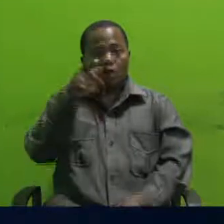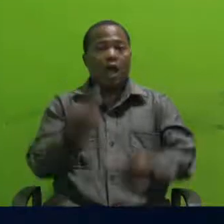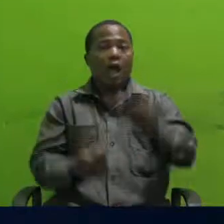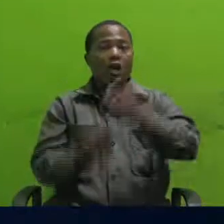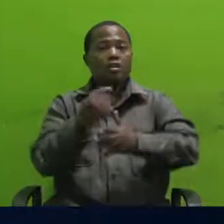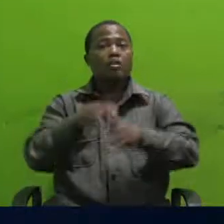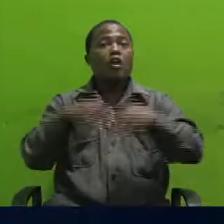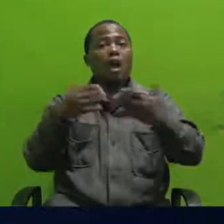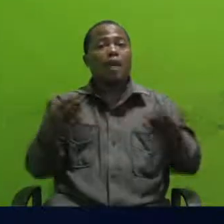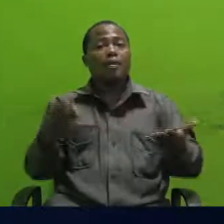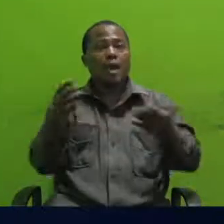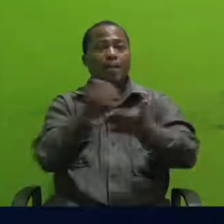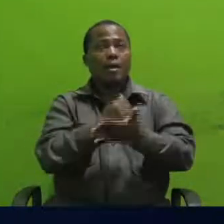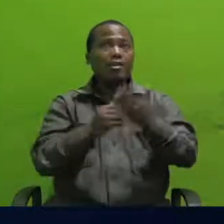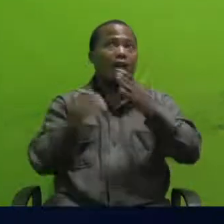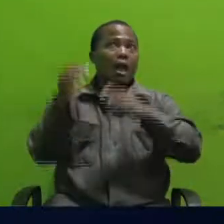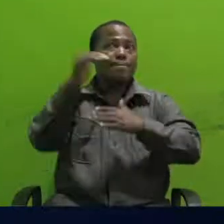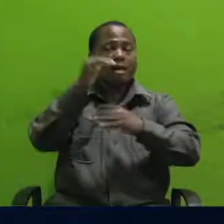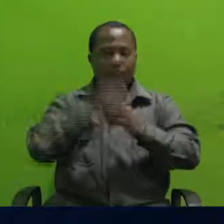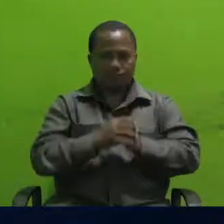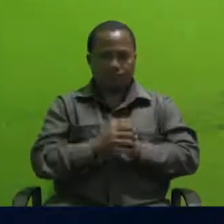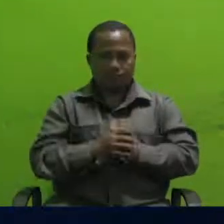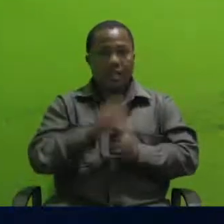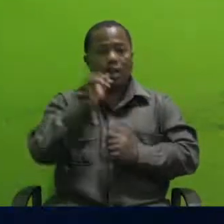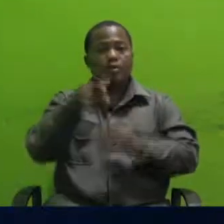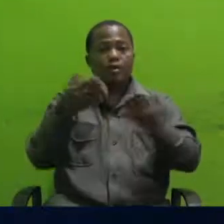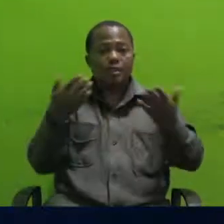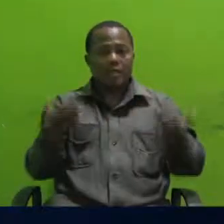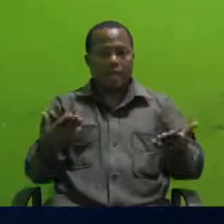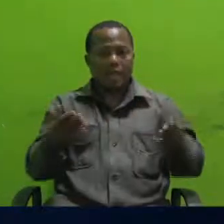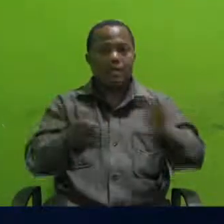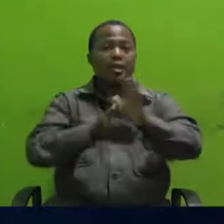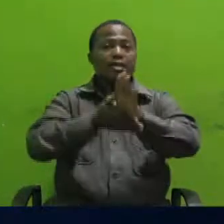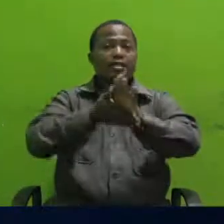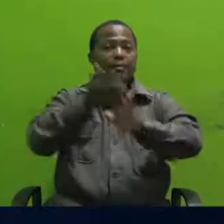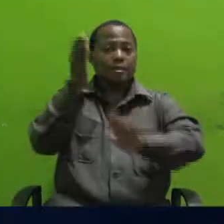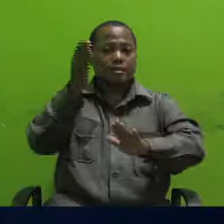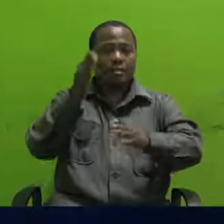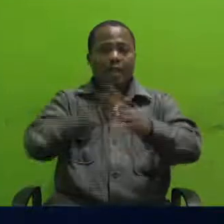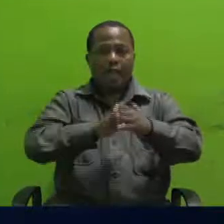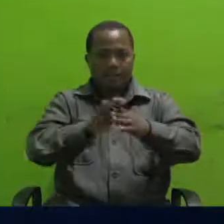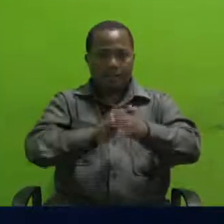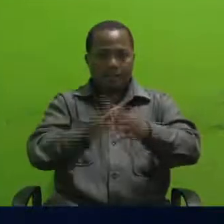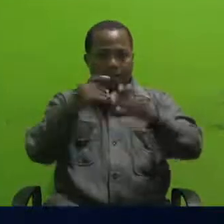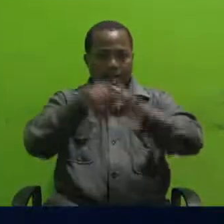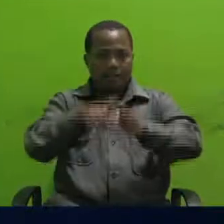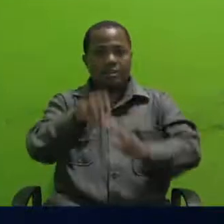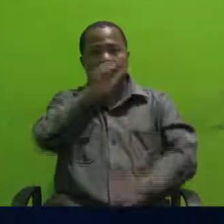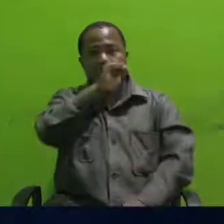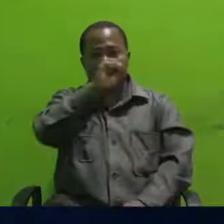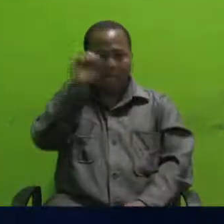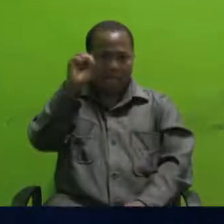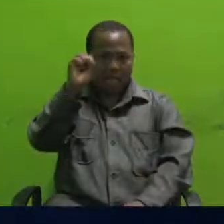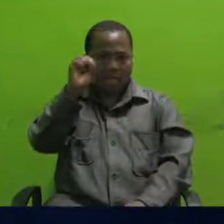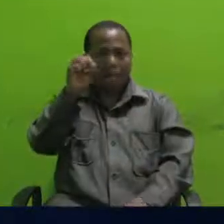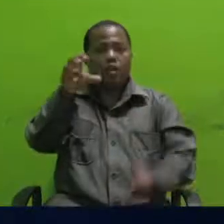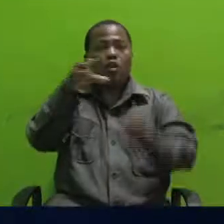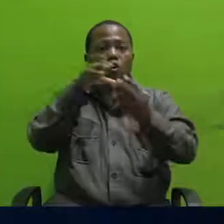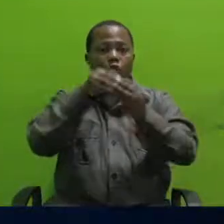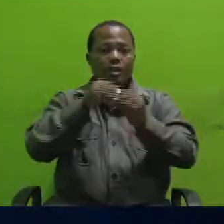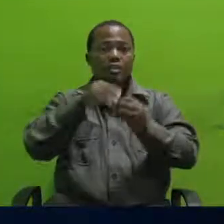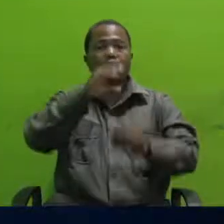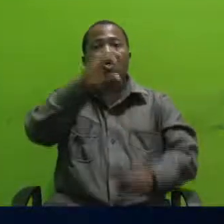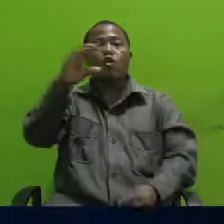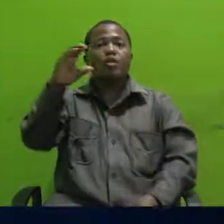So, according to what obtained above, can anyone now establish relationship between sine of angle A